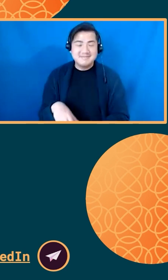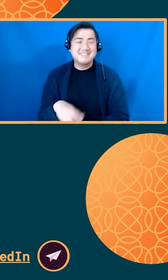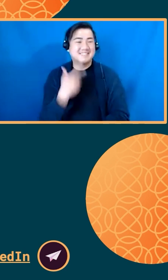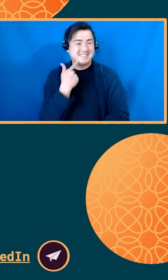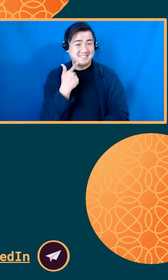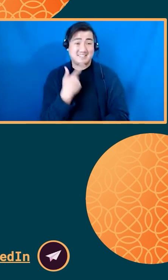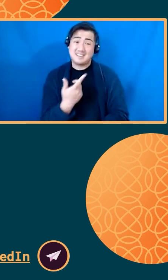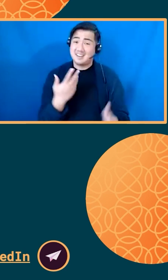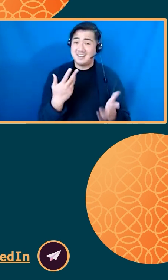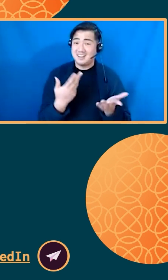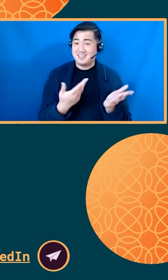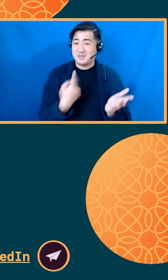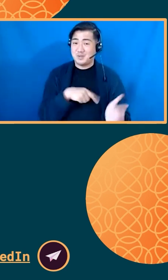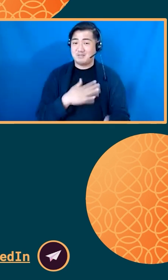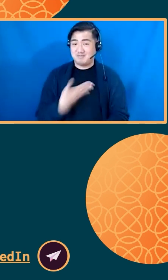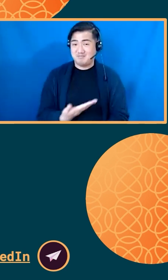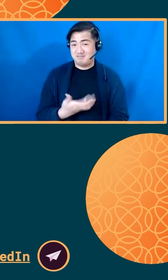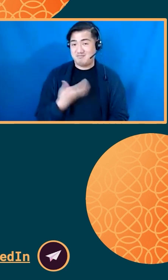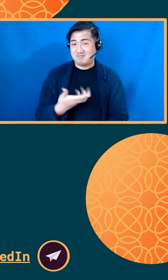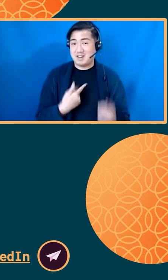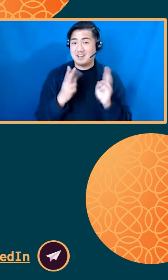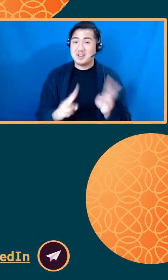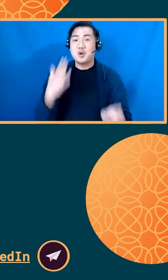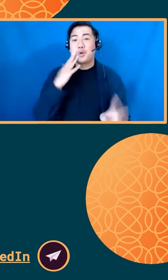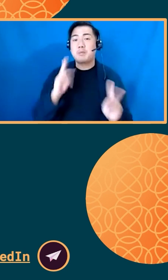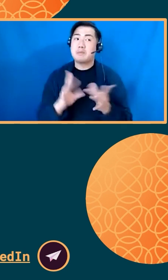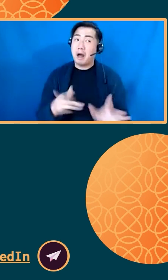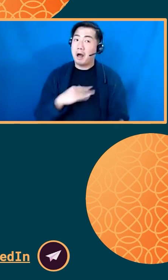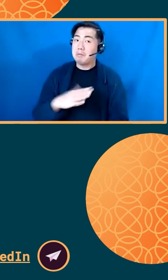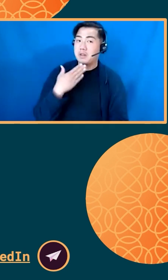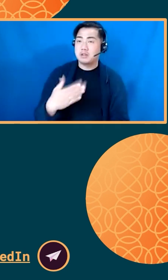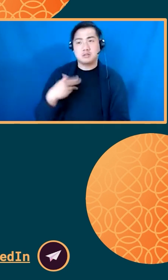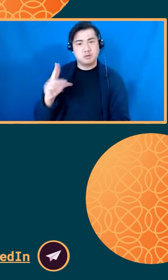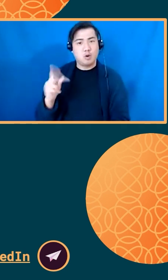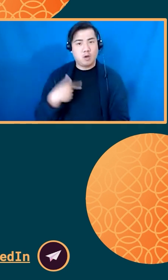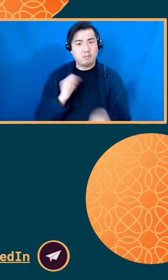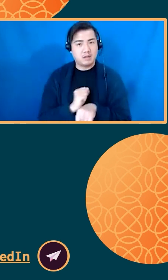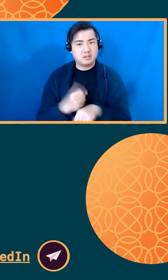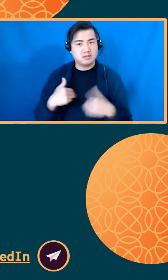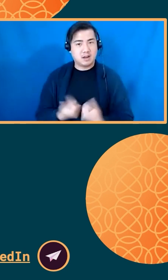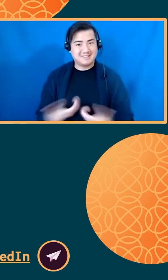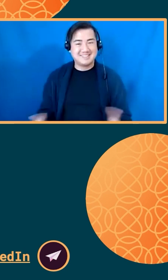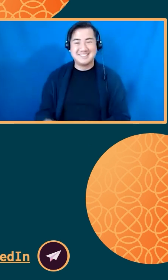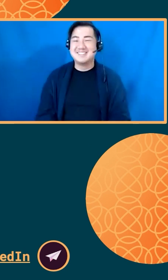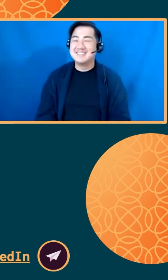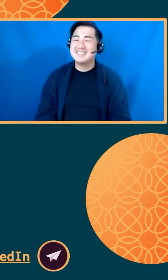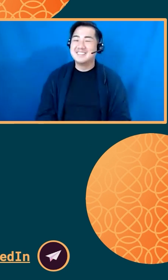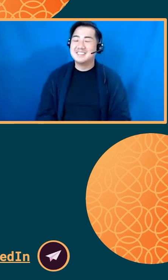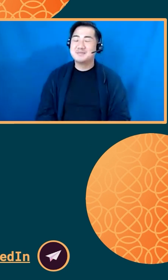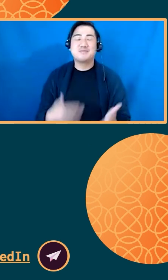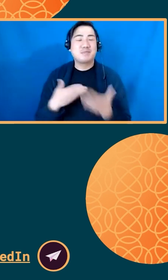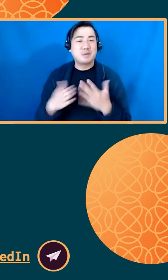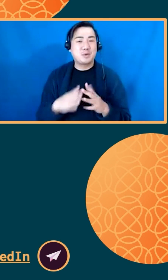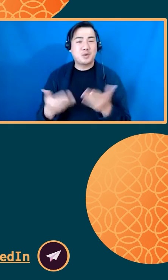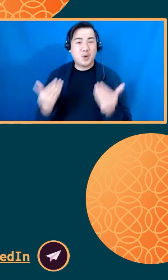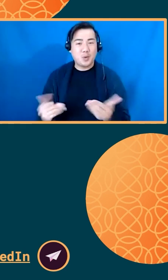the honest space here. You're like, I'm well. Oh shit, no, I am actually extremely tired. Yes, everybody, please check out